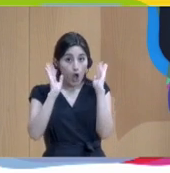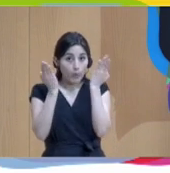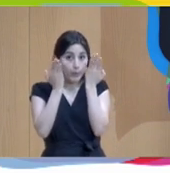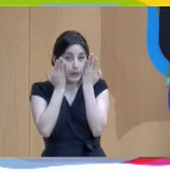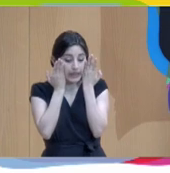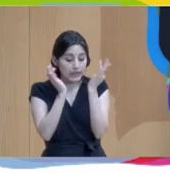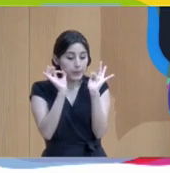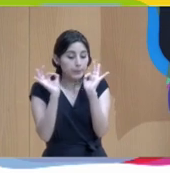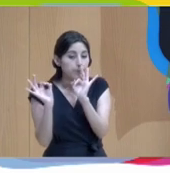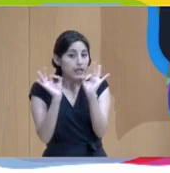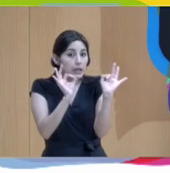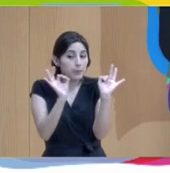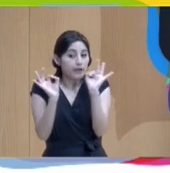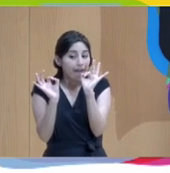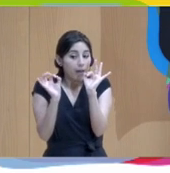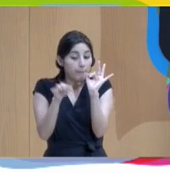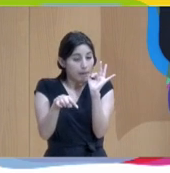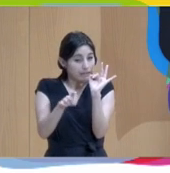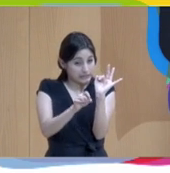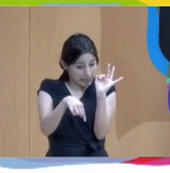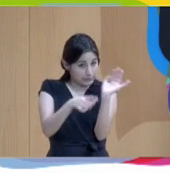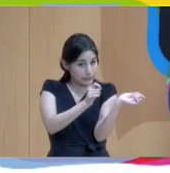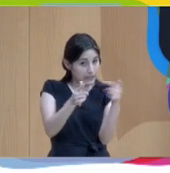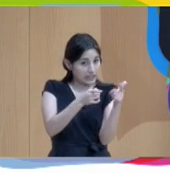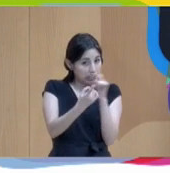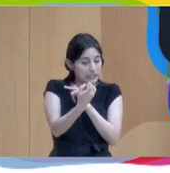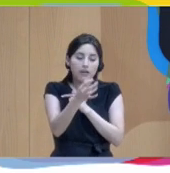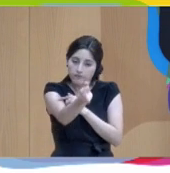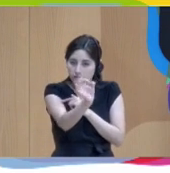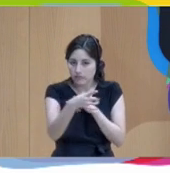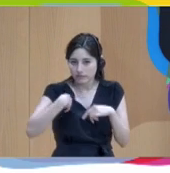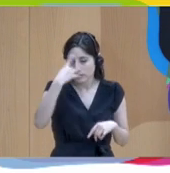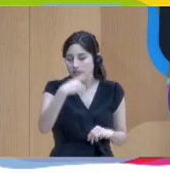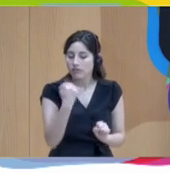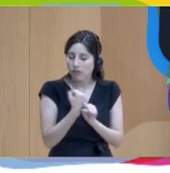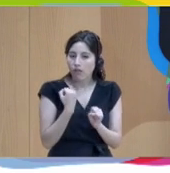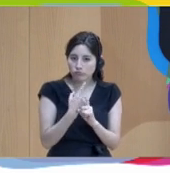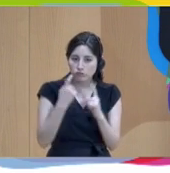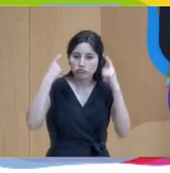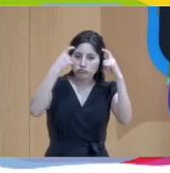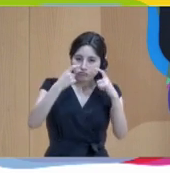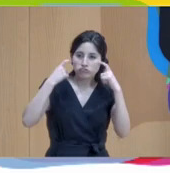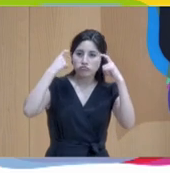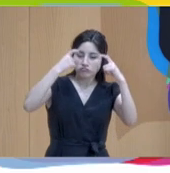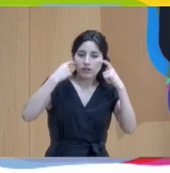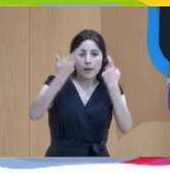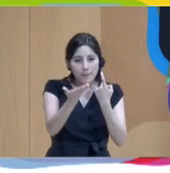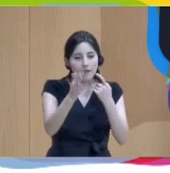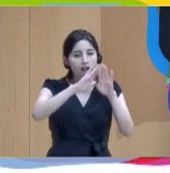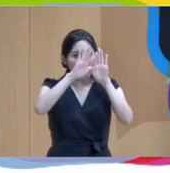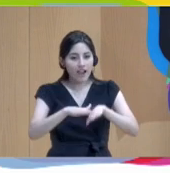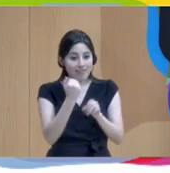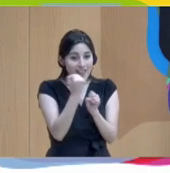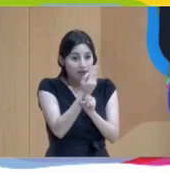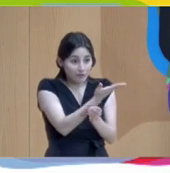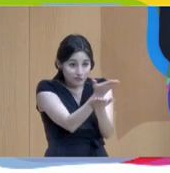it brings together, it's a lot of work but also intensifies what you're doing. And then workshops